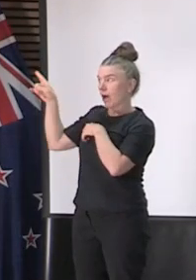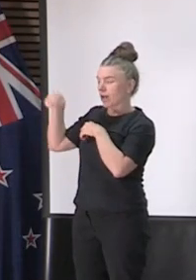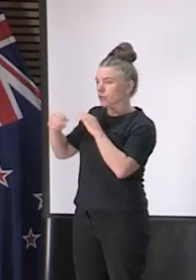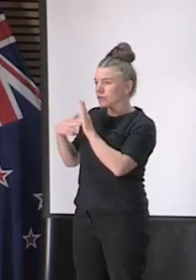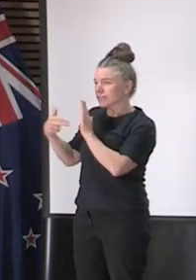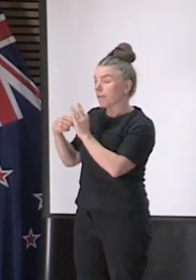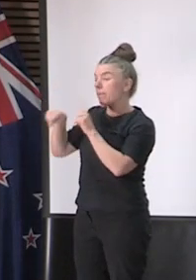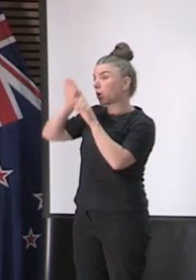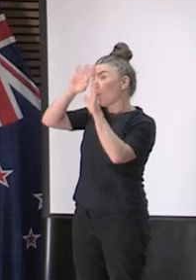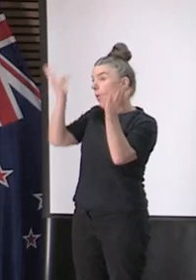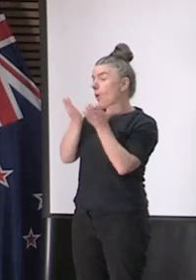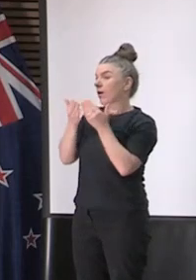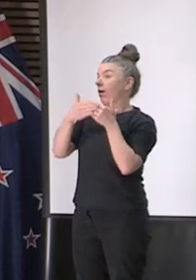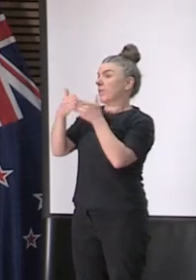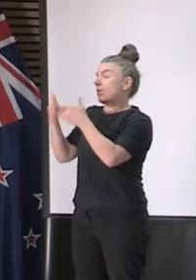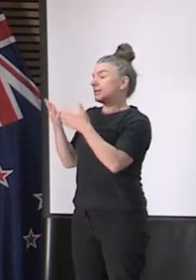global market.